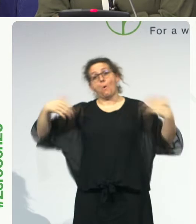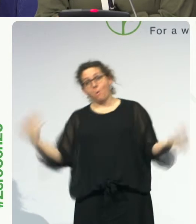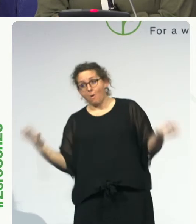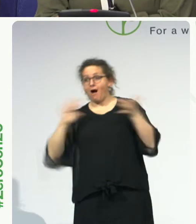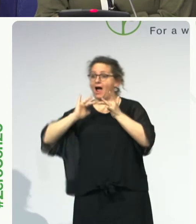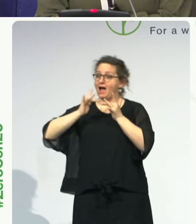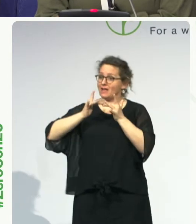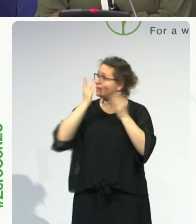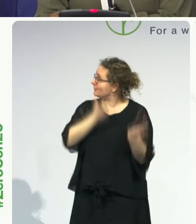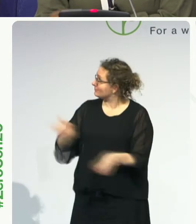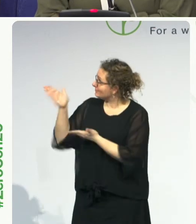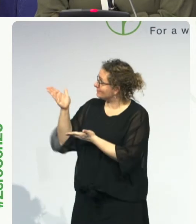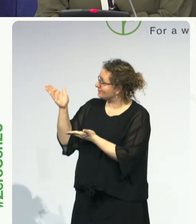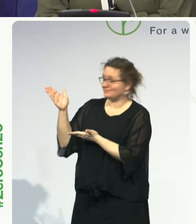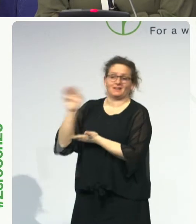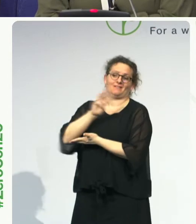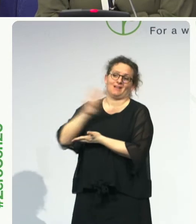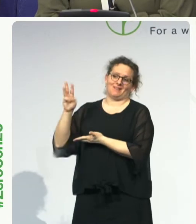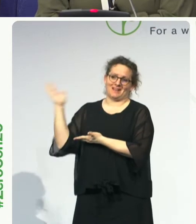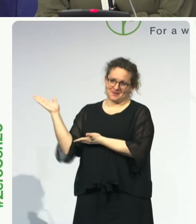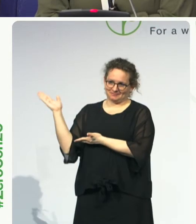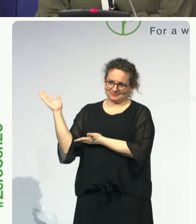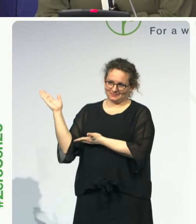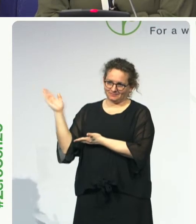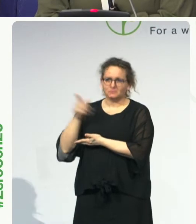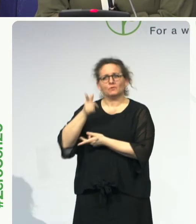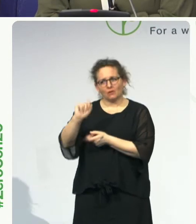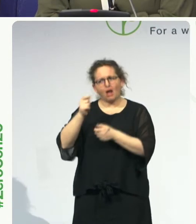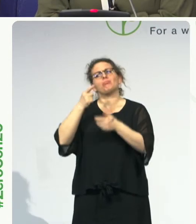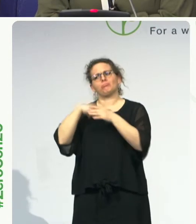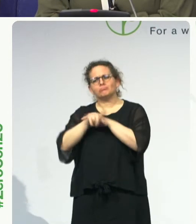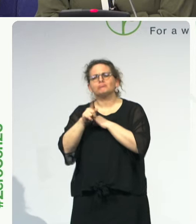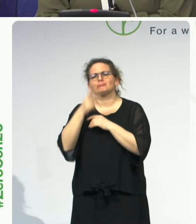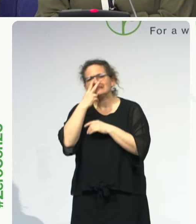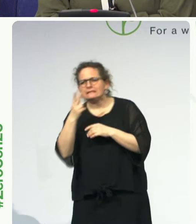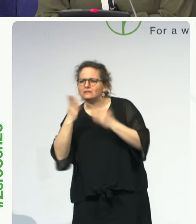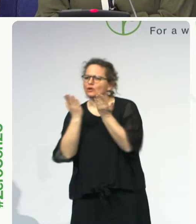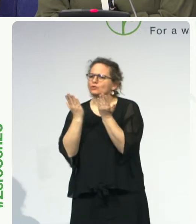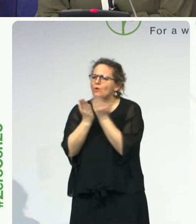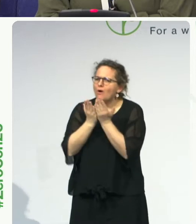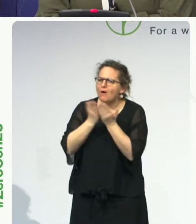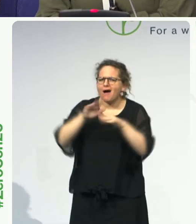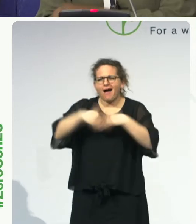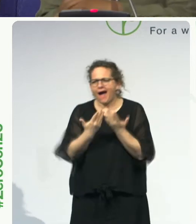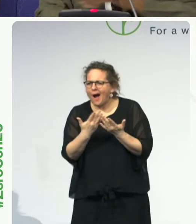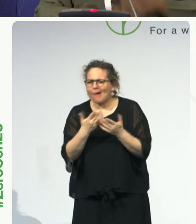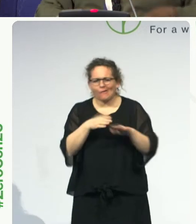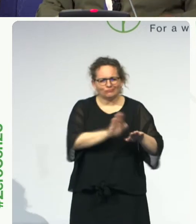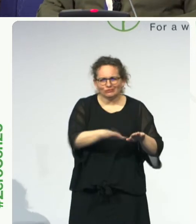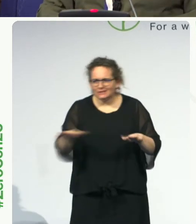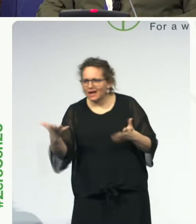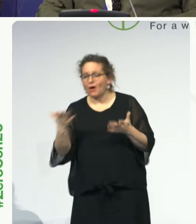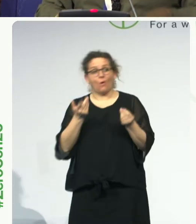www.suza.ac.tz. But actually, we have a School of Education which is training pre-service teachers and in-service teachers.